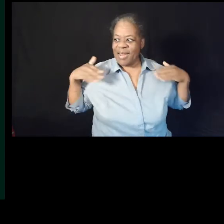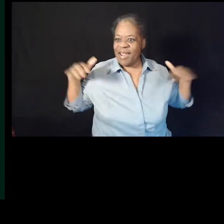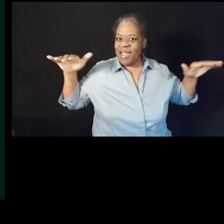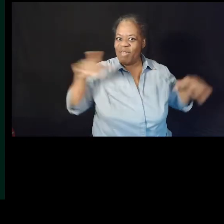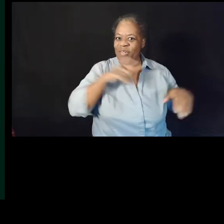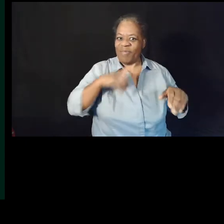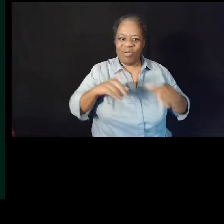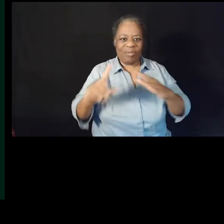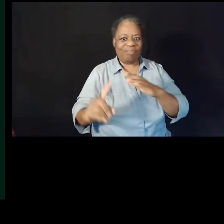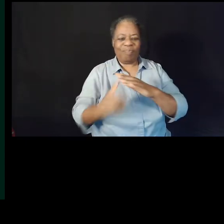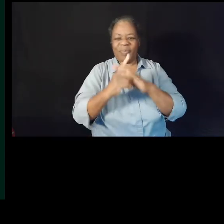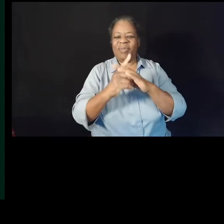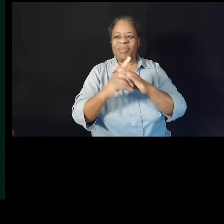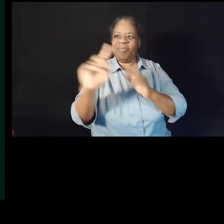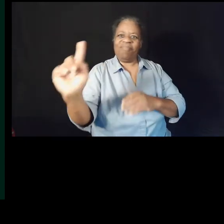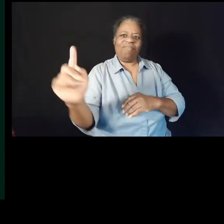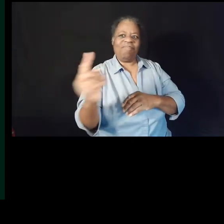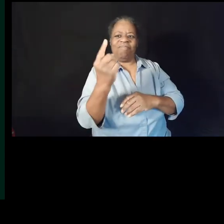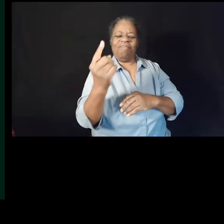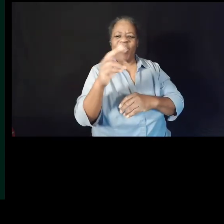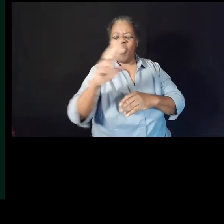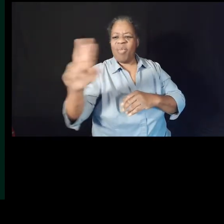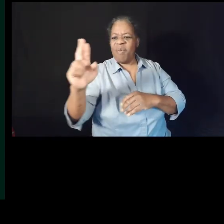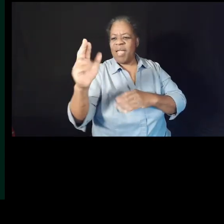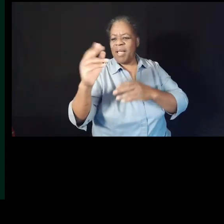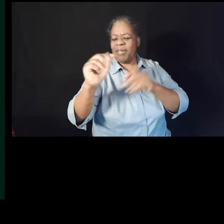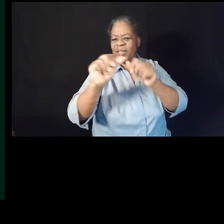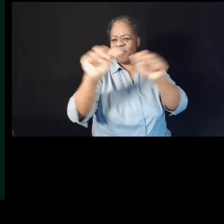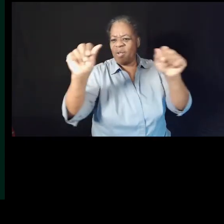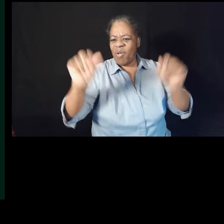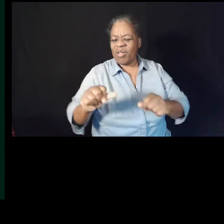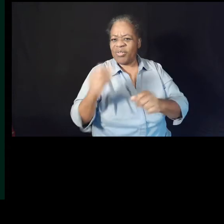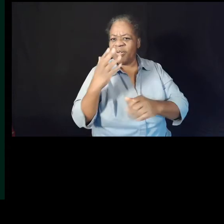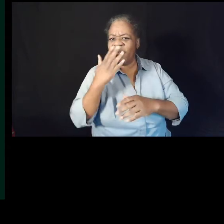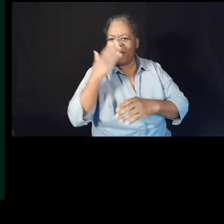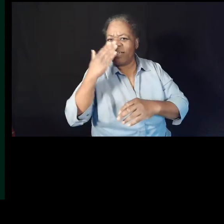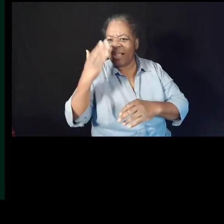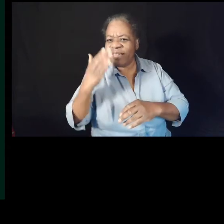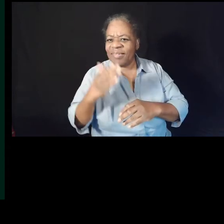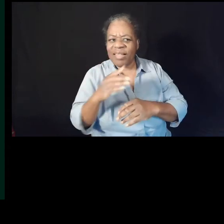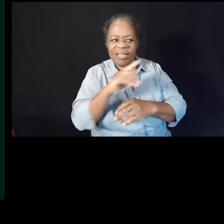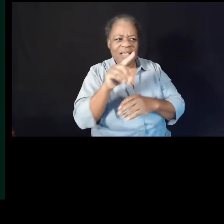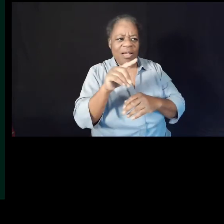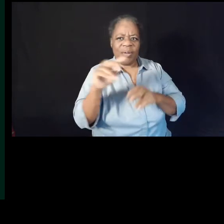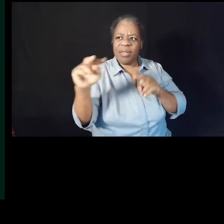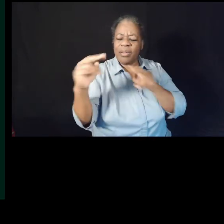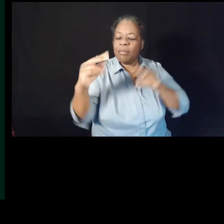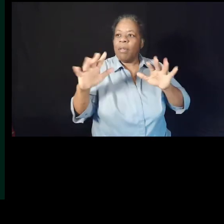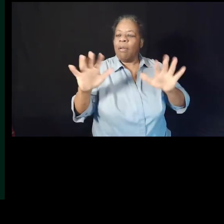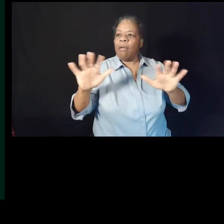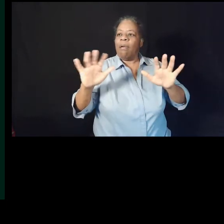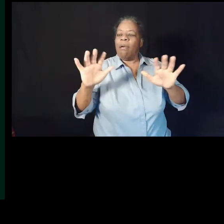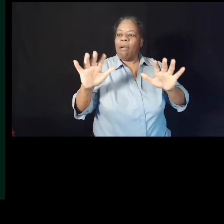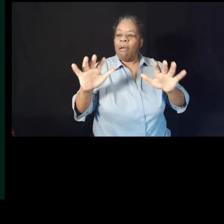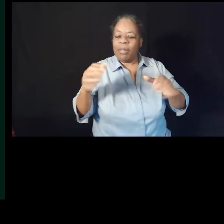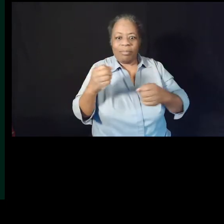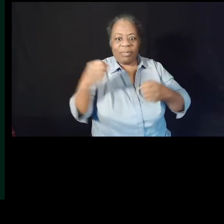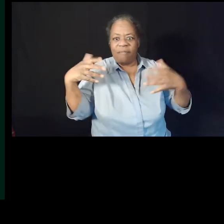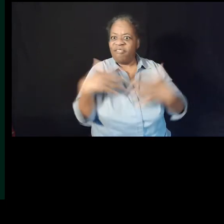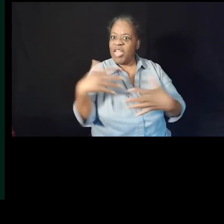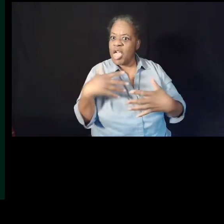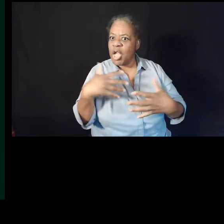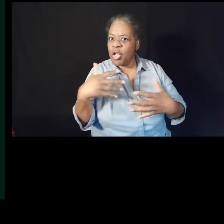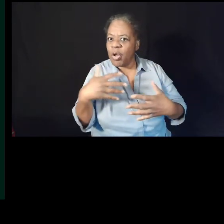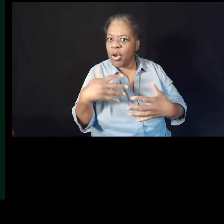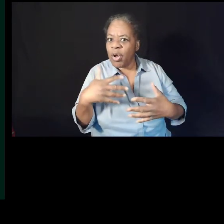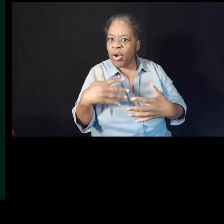him, standing at the right side of the altar of incense. When Zechariah saw him, he was startled and was gripped with fear. But the